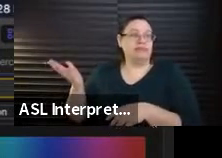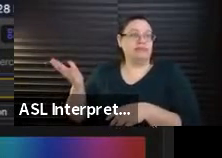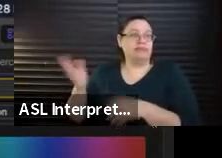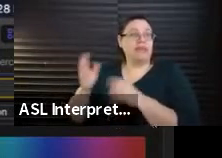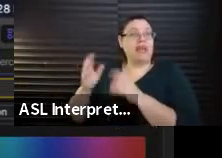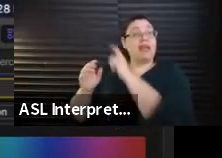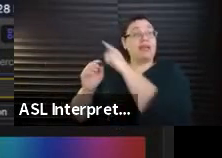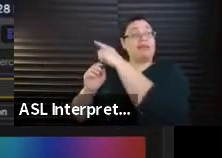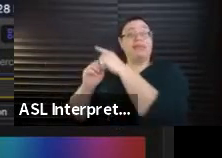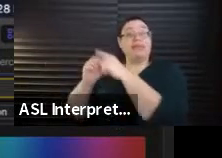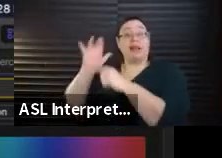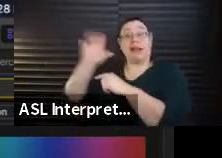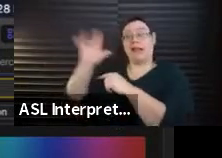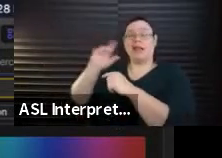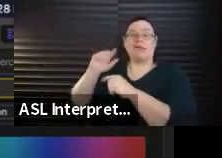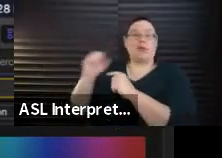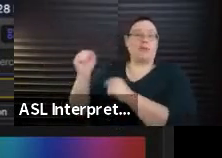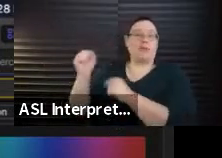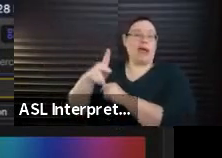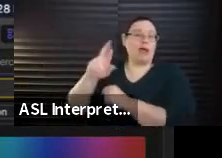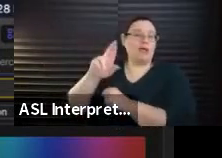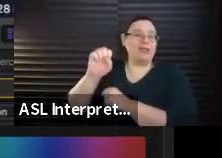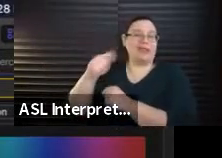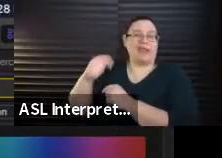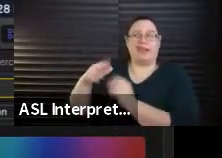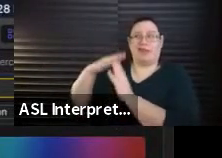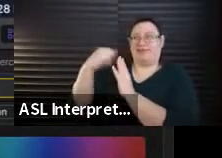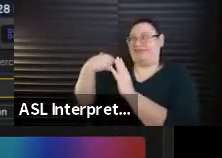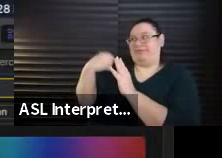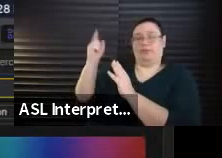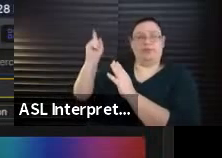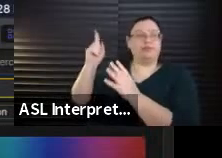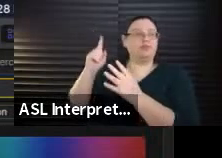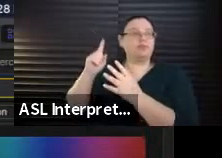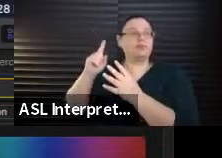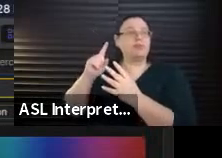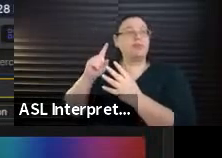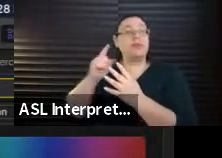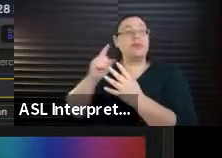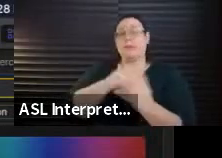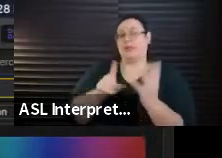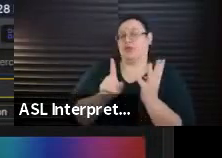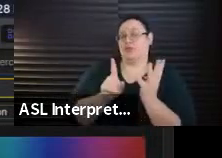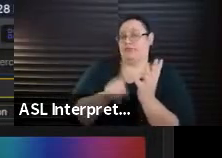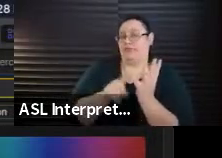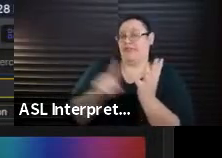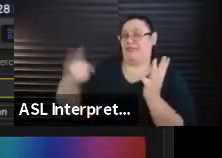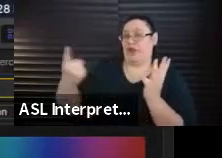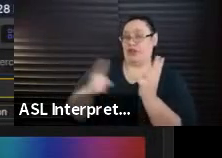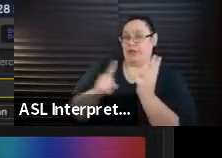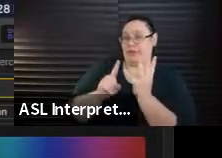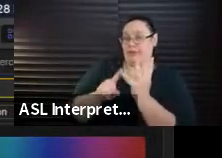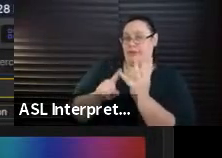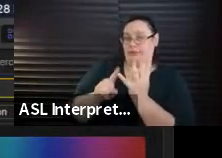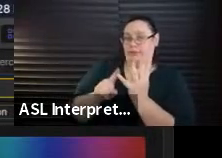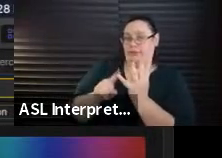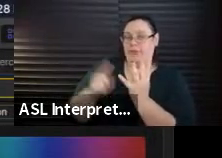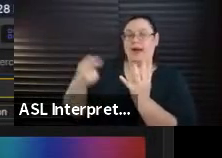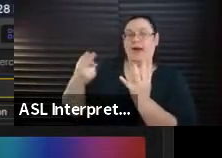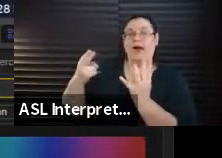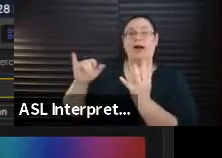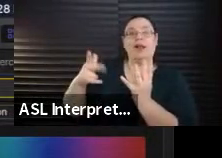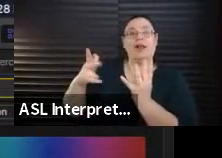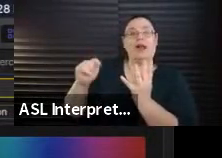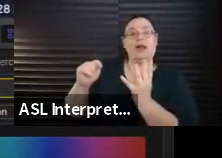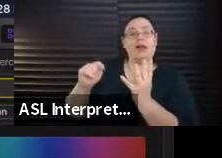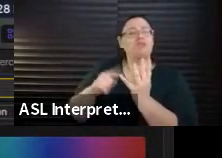panel, with this button. But typically, when you do this, you're going to actually want to start with the highlights in this case, and figure out what the mood